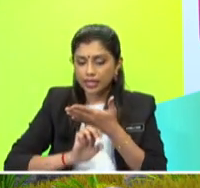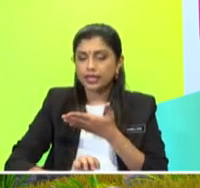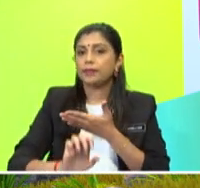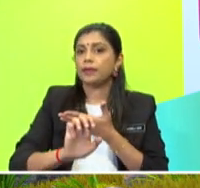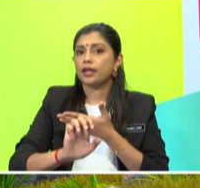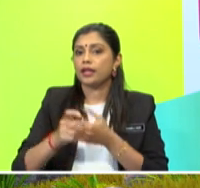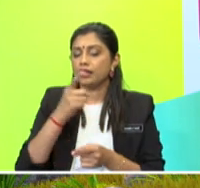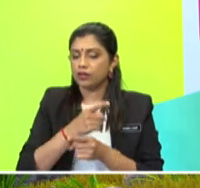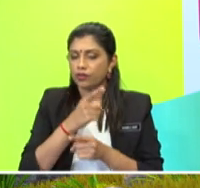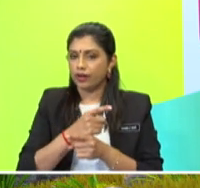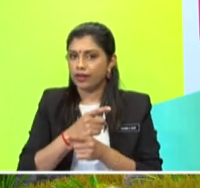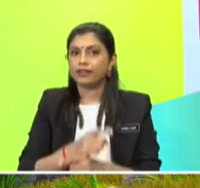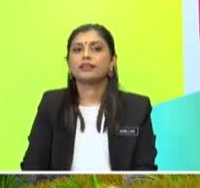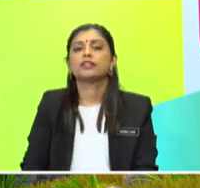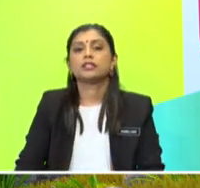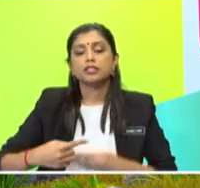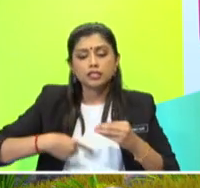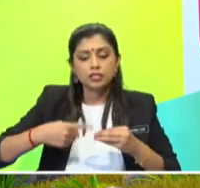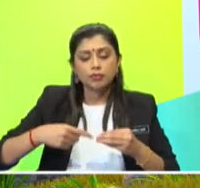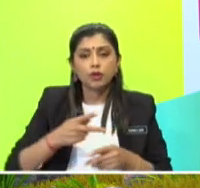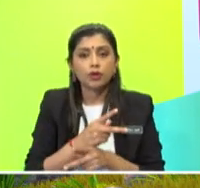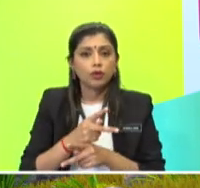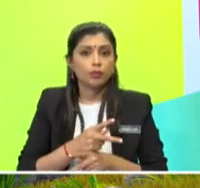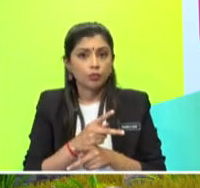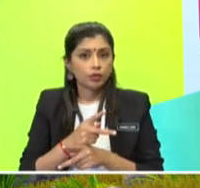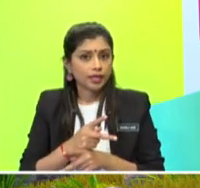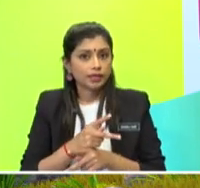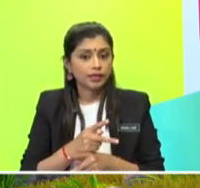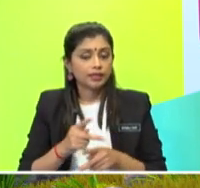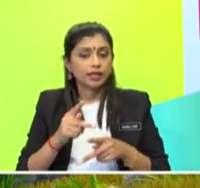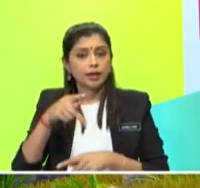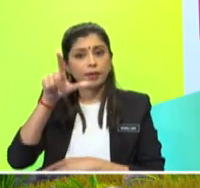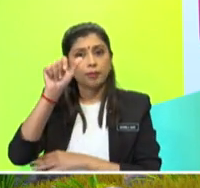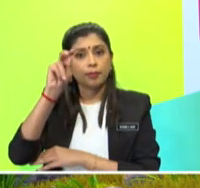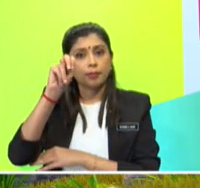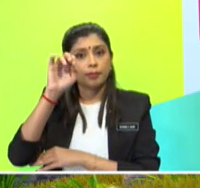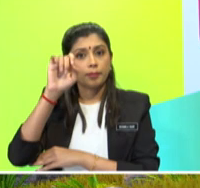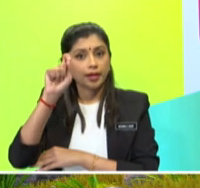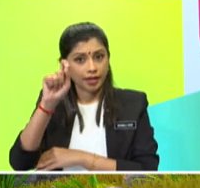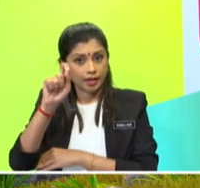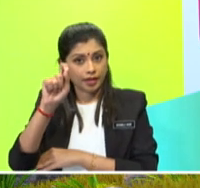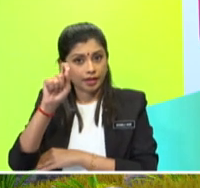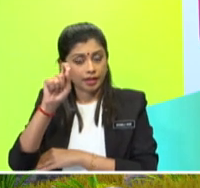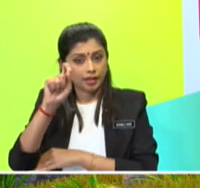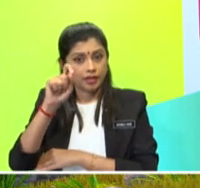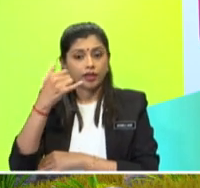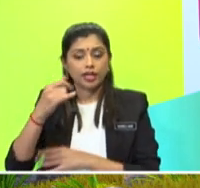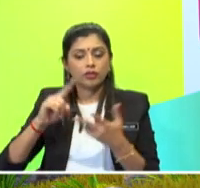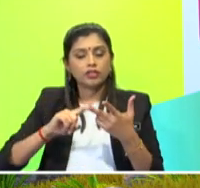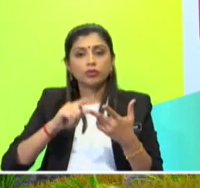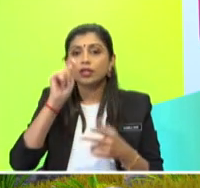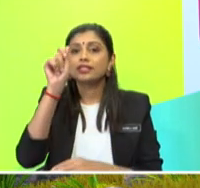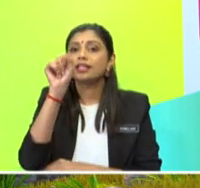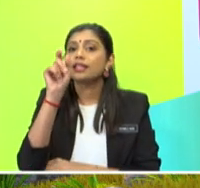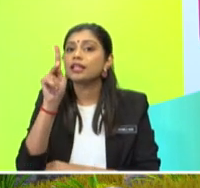look at your situation. It will be about protecting the planet. The third question, what does your friend need? Look at the task, people. So what is the